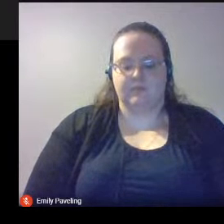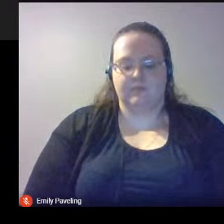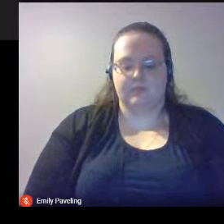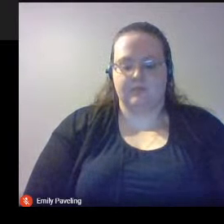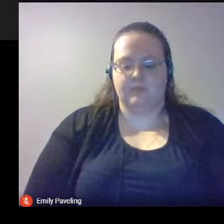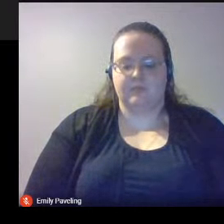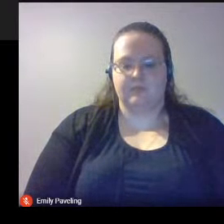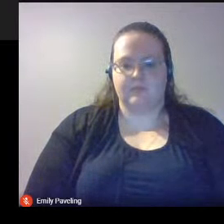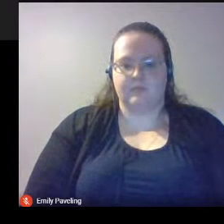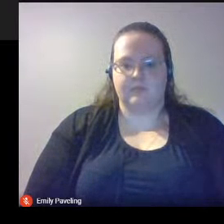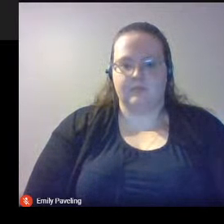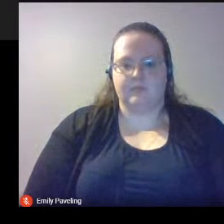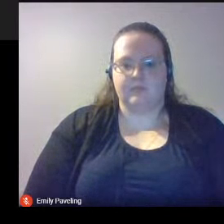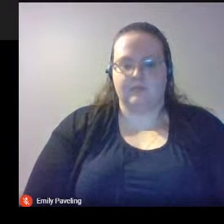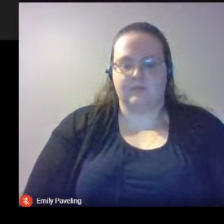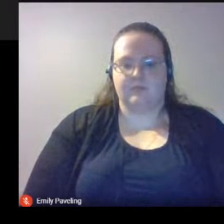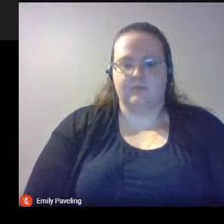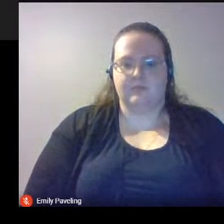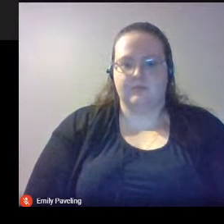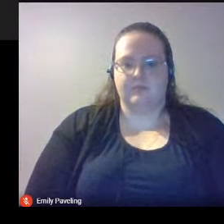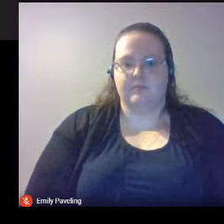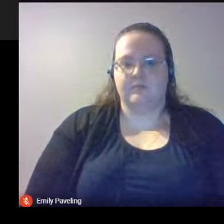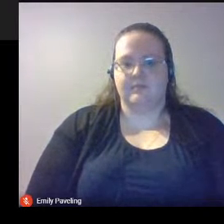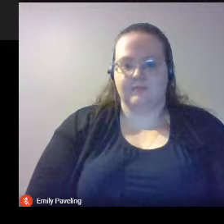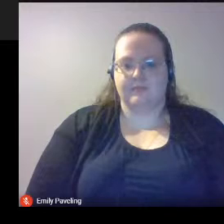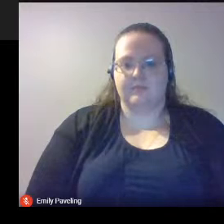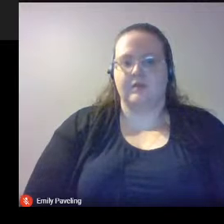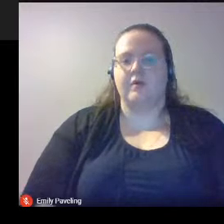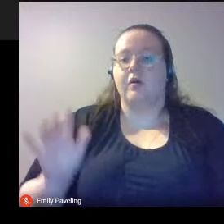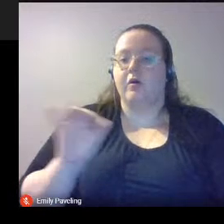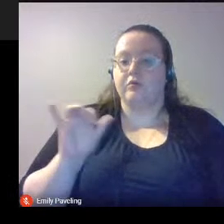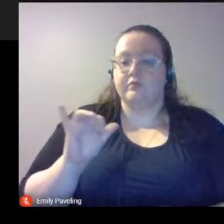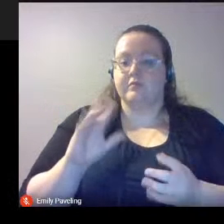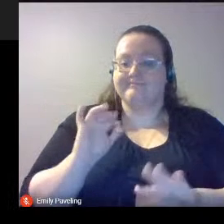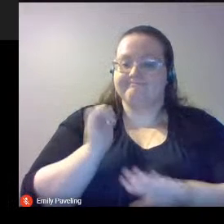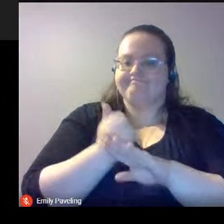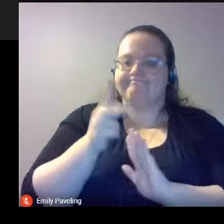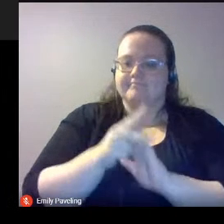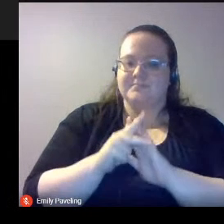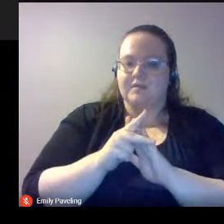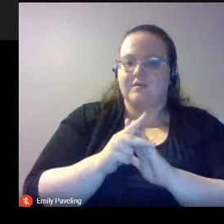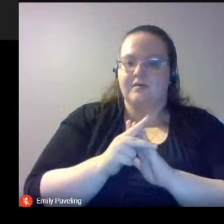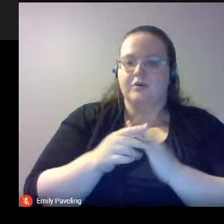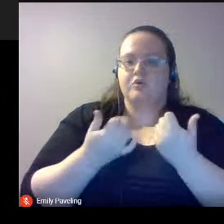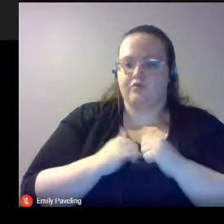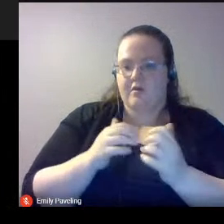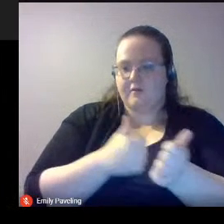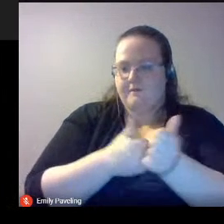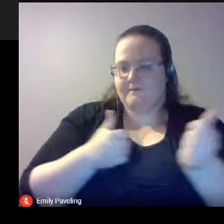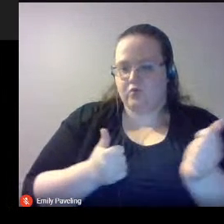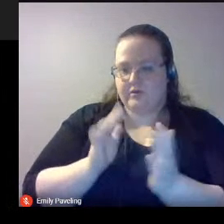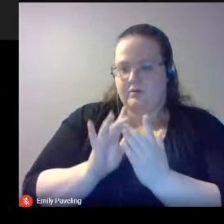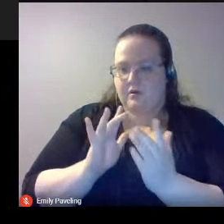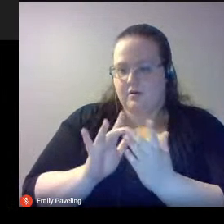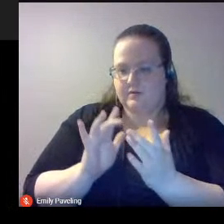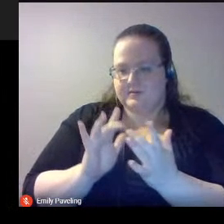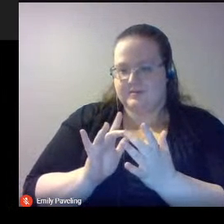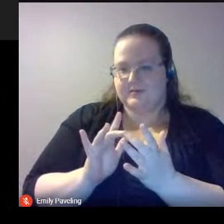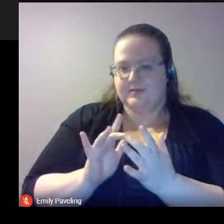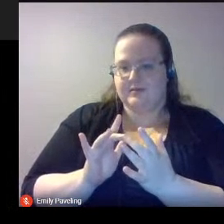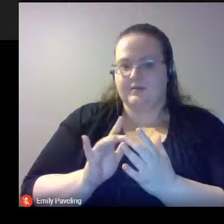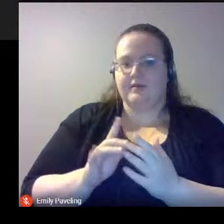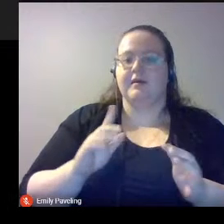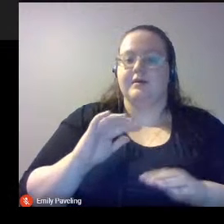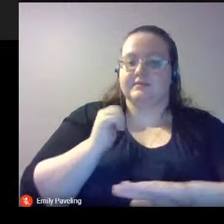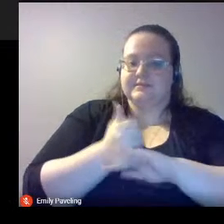We'll also be employing many strategies to minimize contact between students and staff throughout the buildings. Each school will have a detailed drop-off